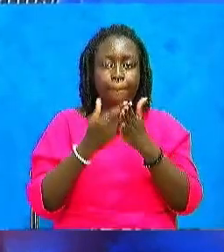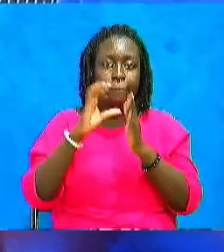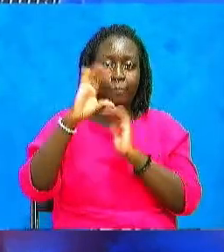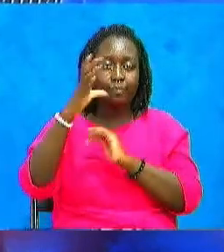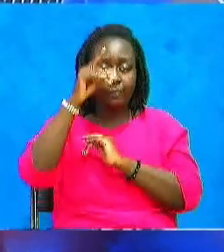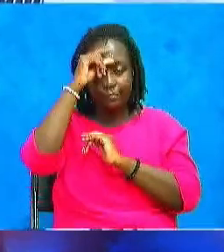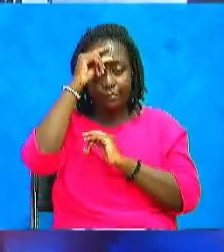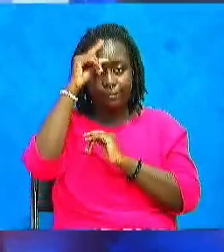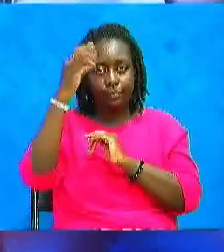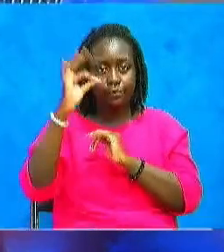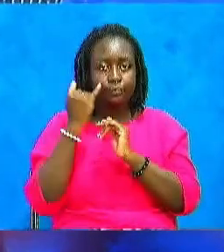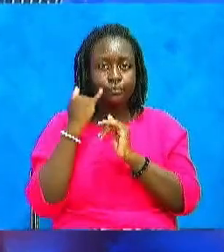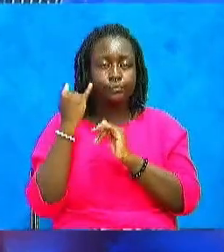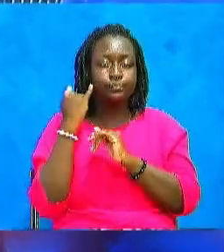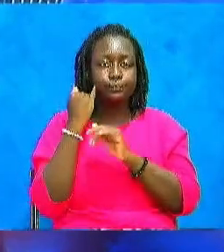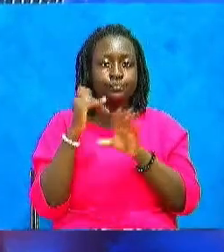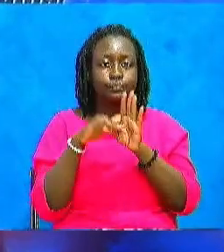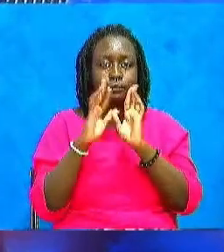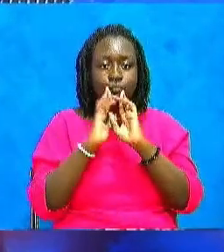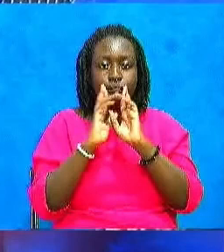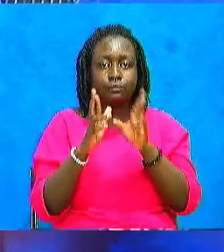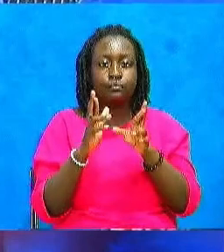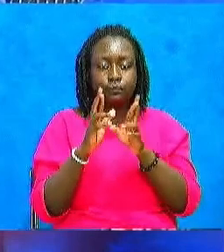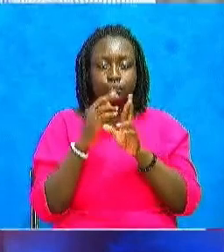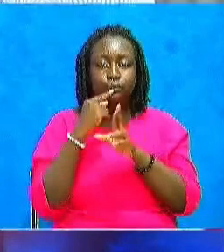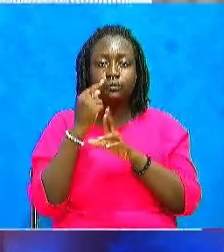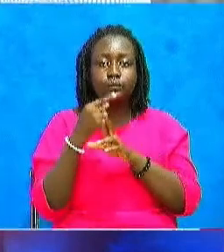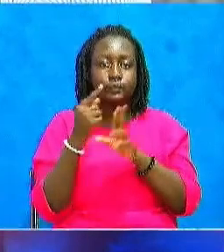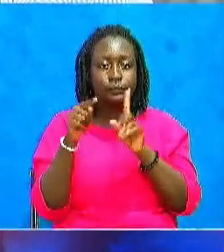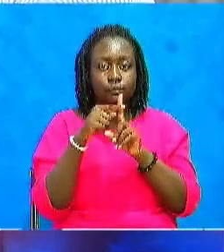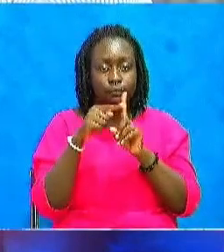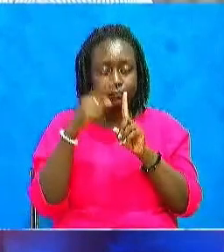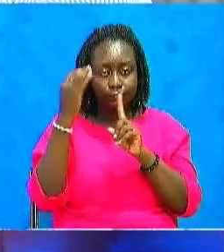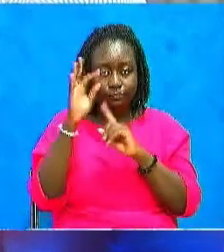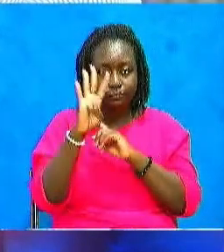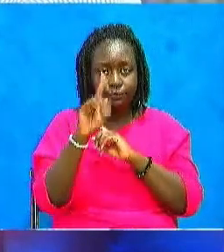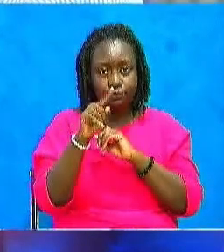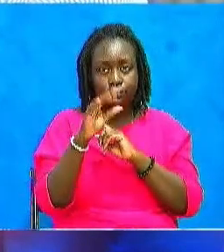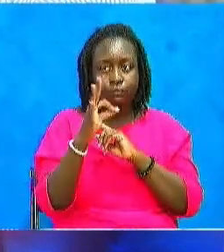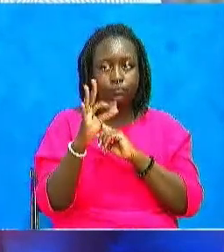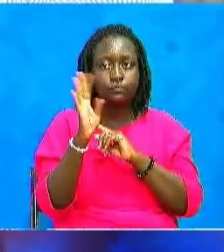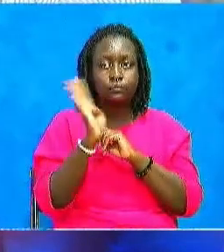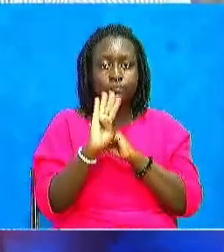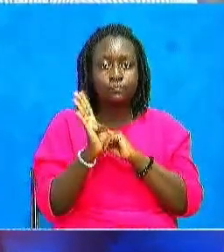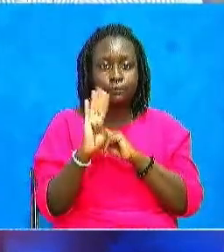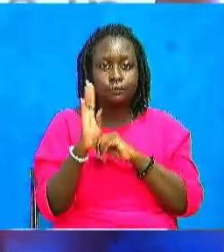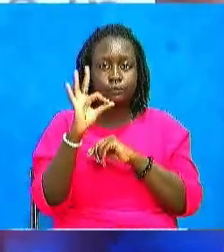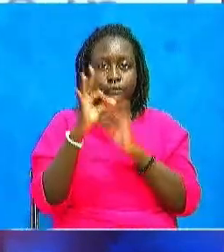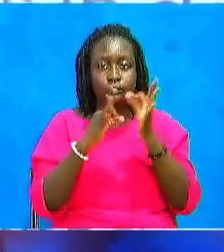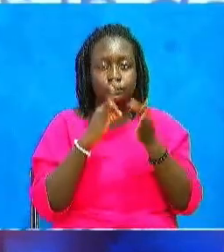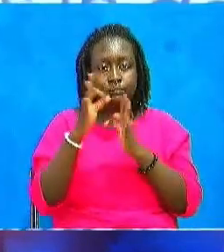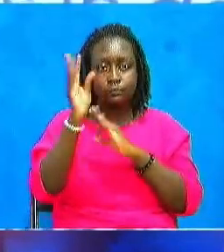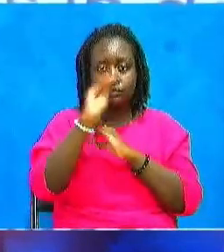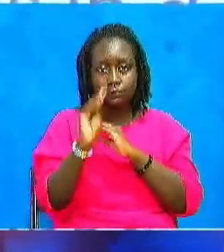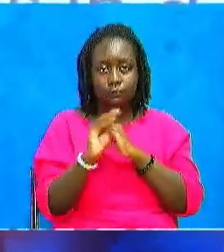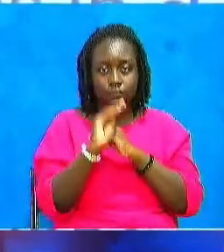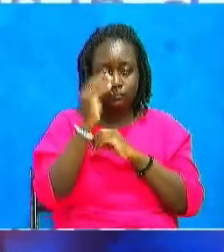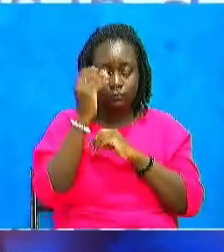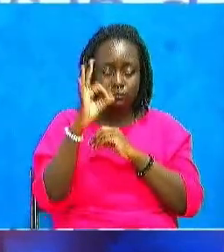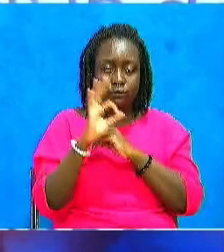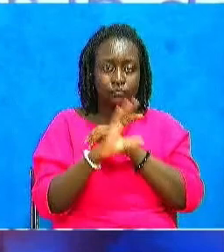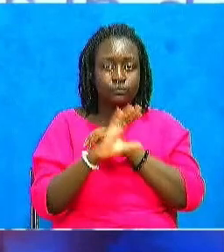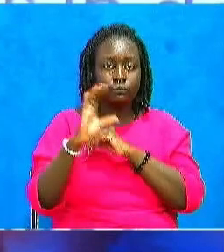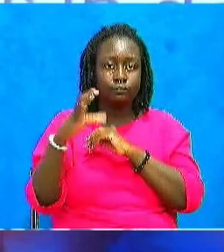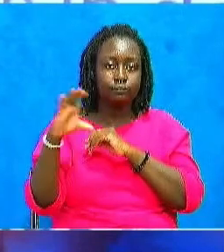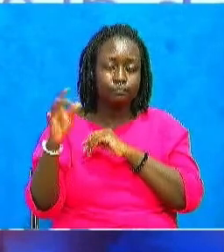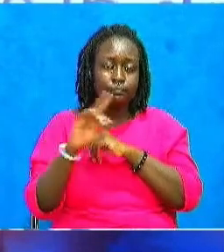of Nakuru. In the report, Kubudha said a total of cash 4.3 billion, which is 33% of the county expenditure, has